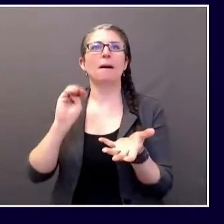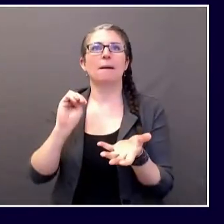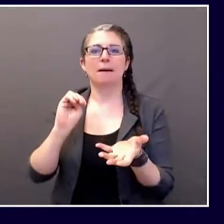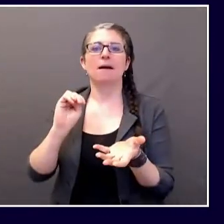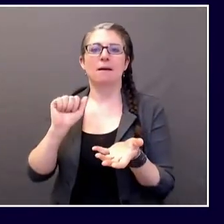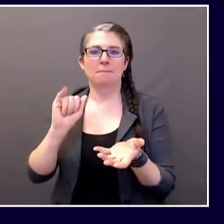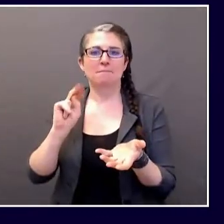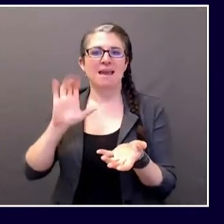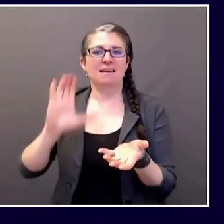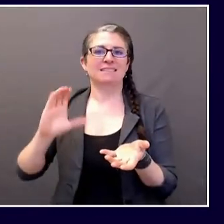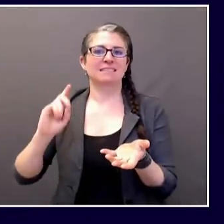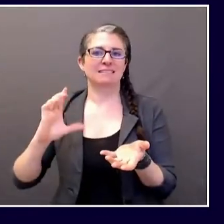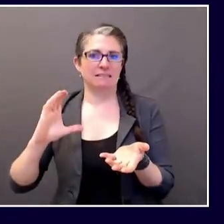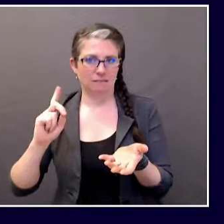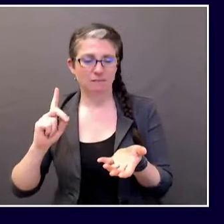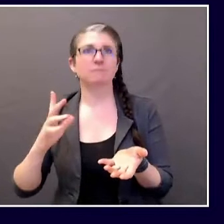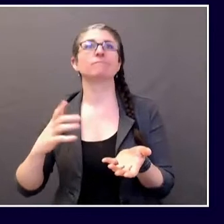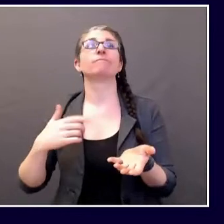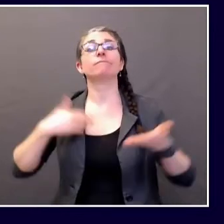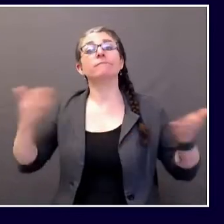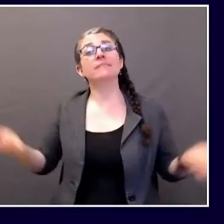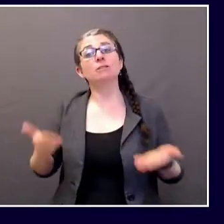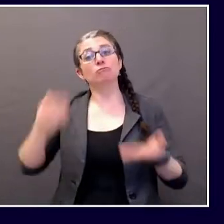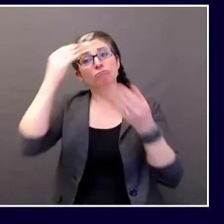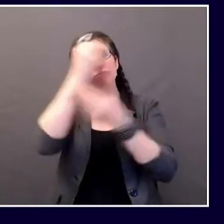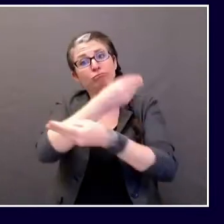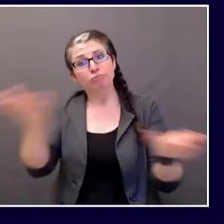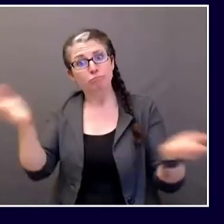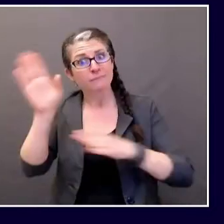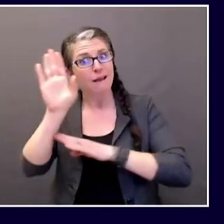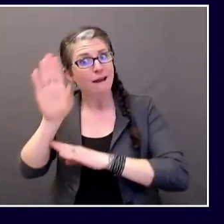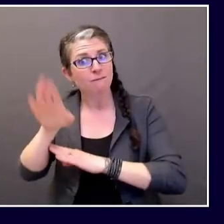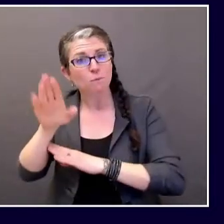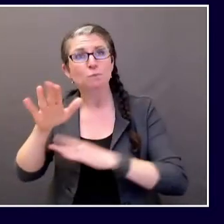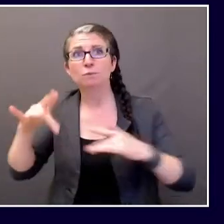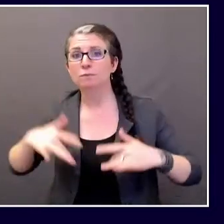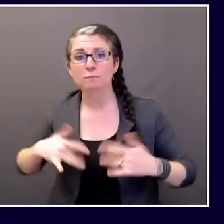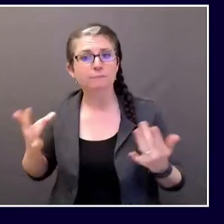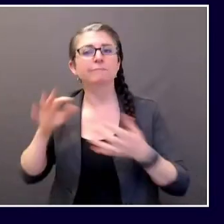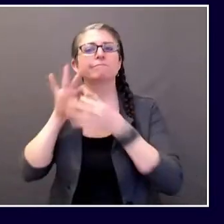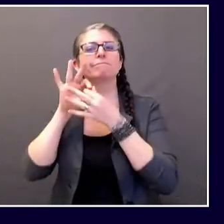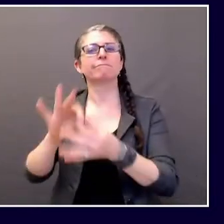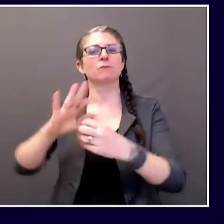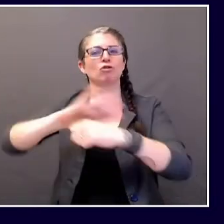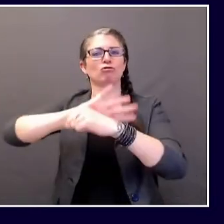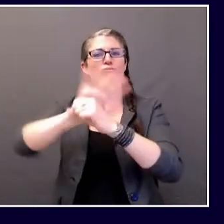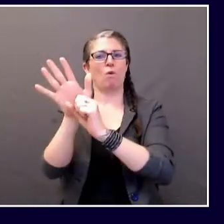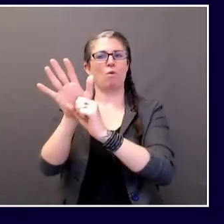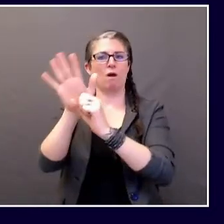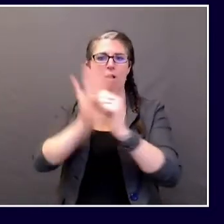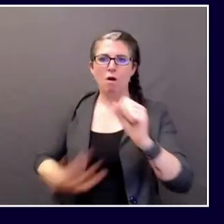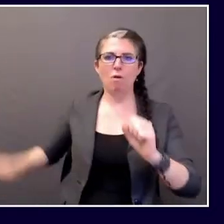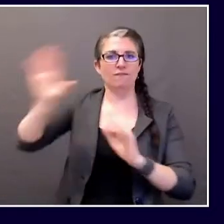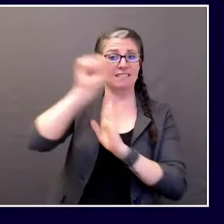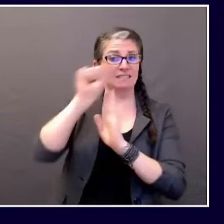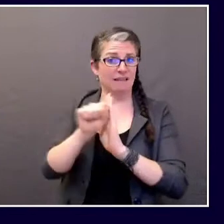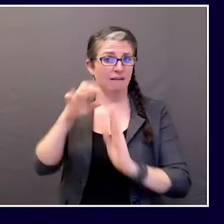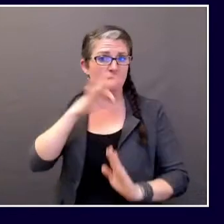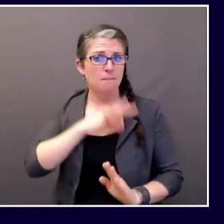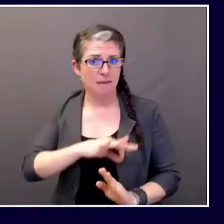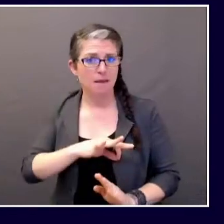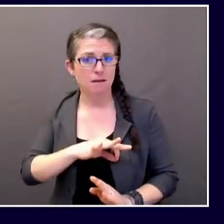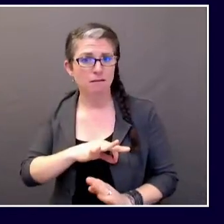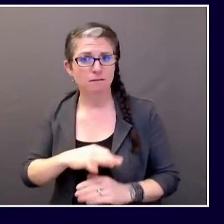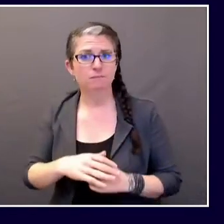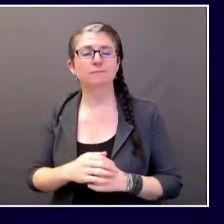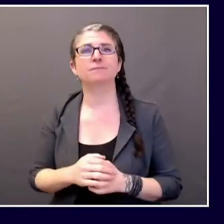I'm delighted to be able to join everyone this afternoon to talk about where we are with COVID-19 across the state of Maine. I'm